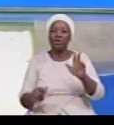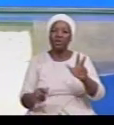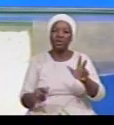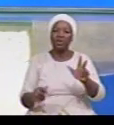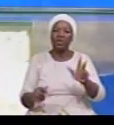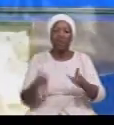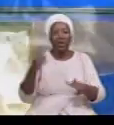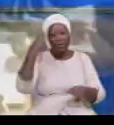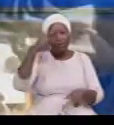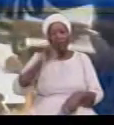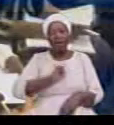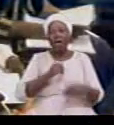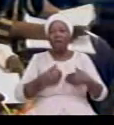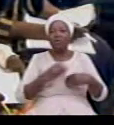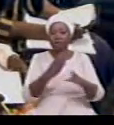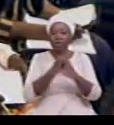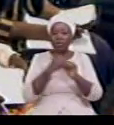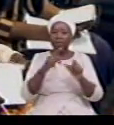received